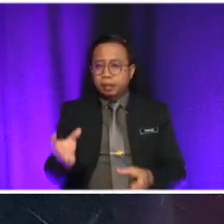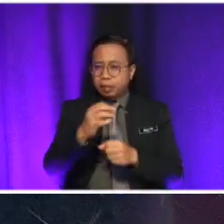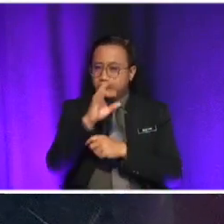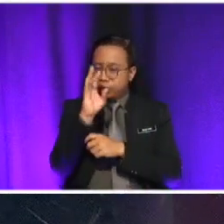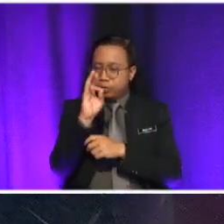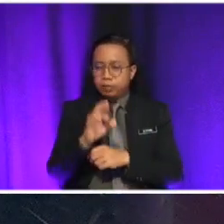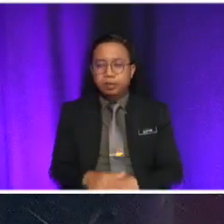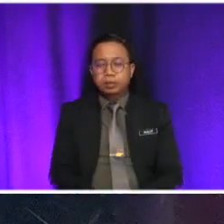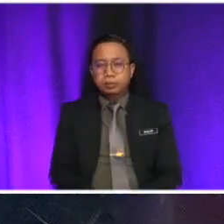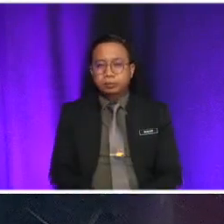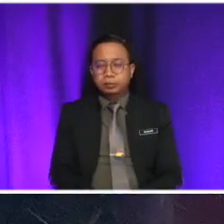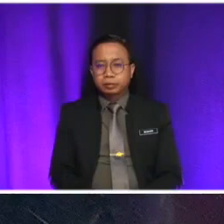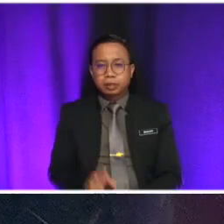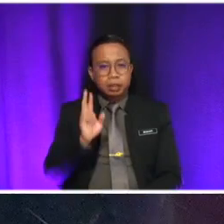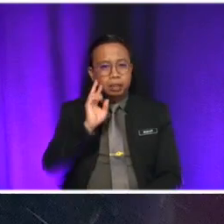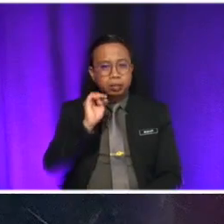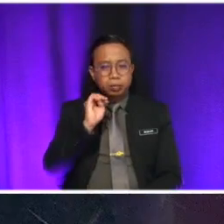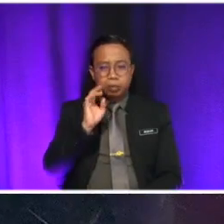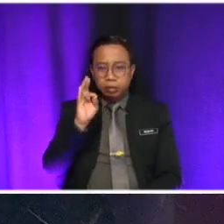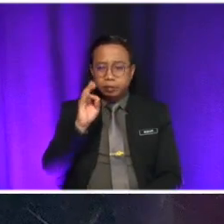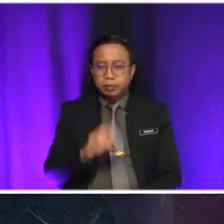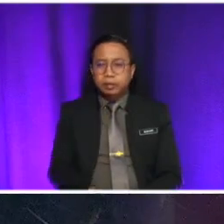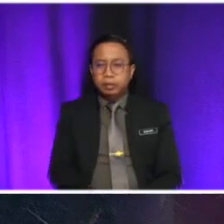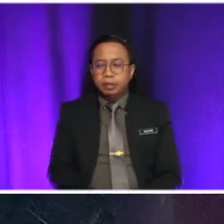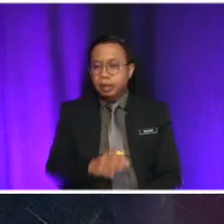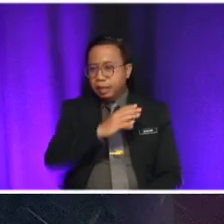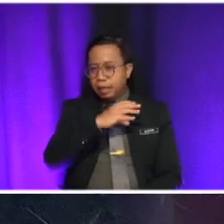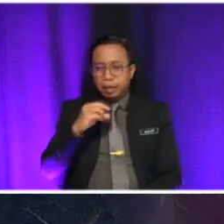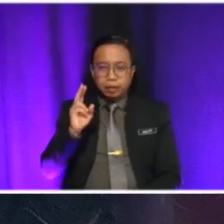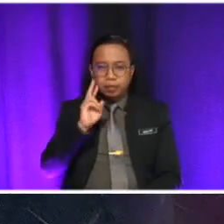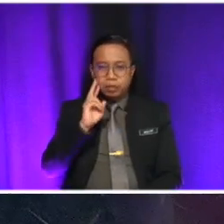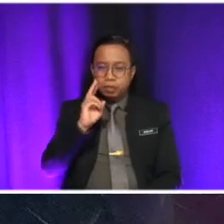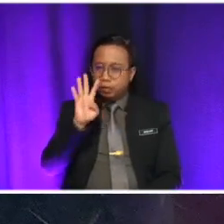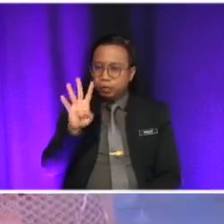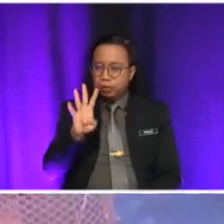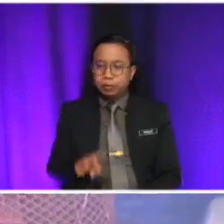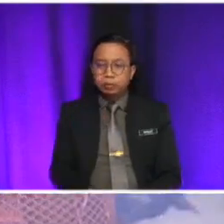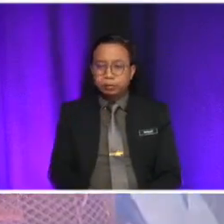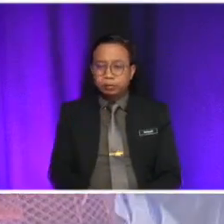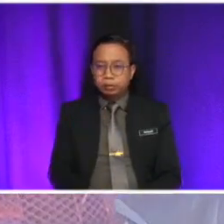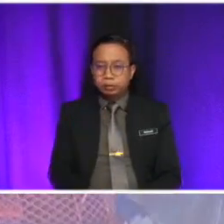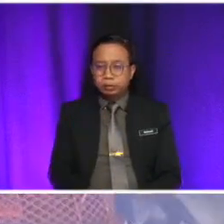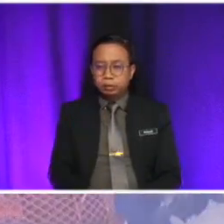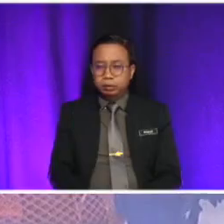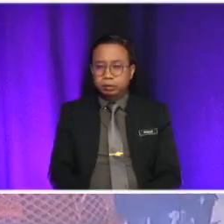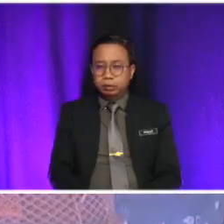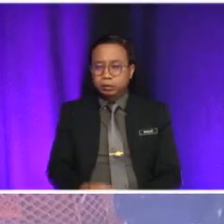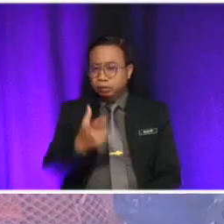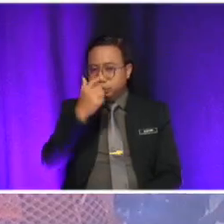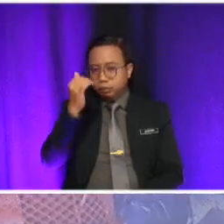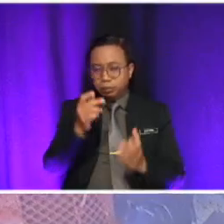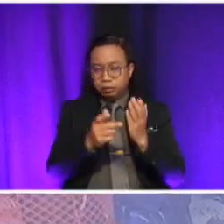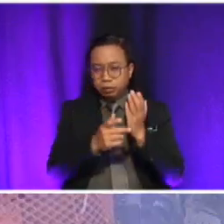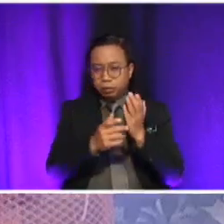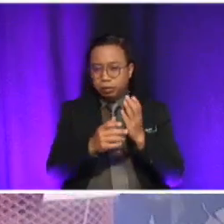7. Wow, Rowena, you got 7 colored Good sticks. job. All right, and Varshini 4. Okay, Varshini, you got 4, probably because of the technological